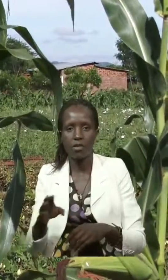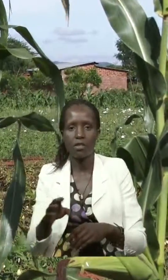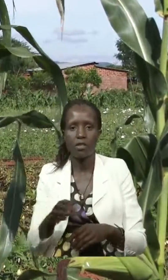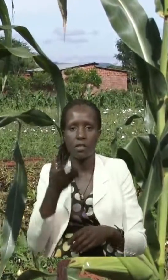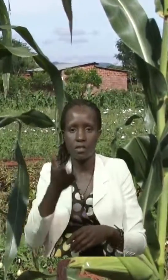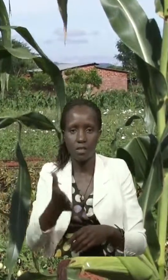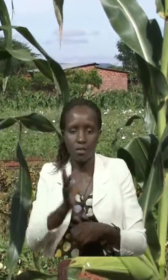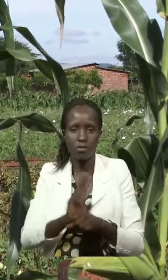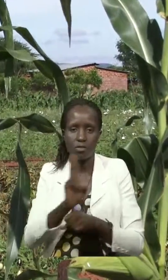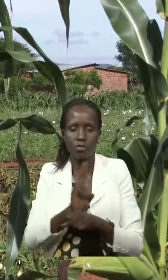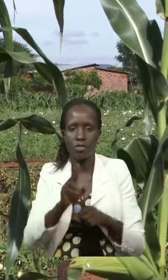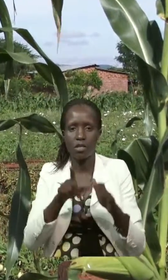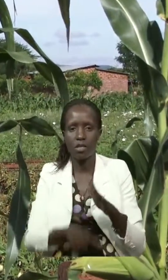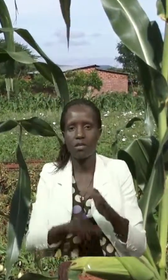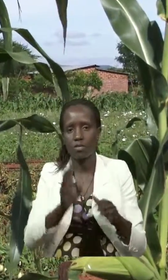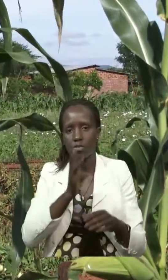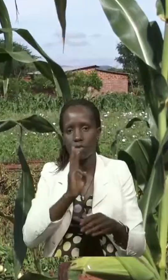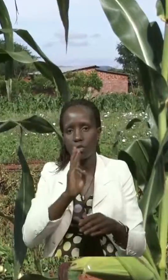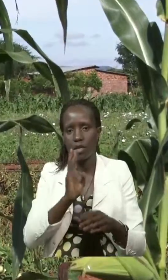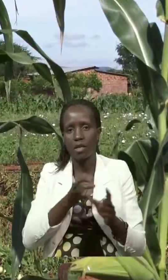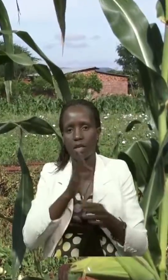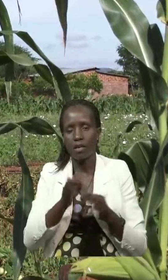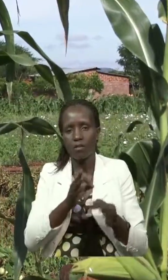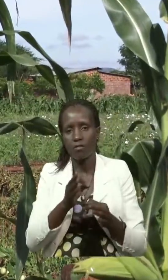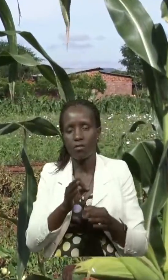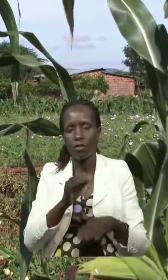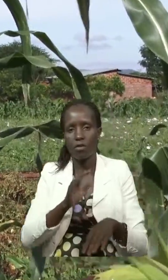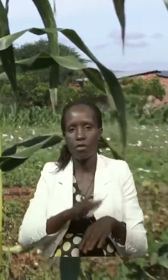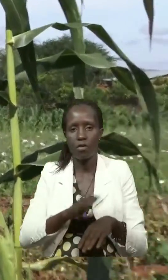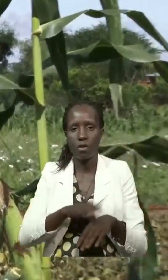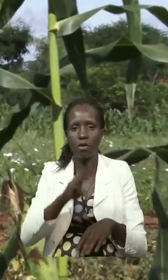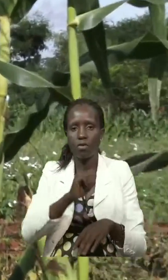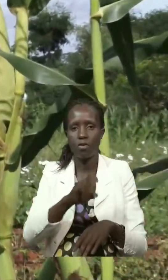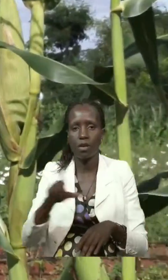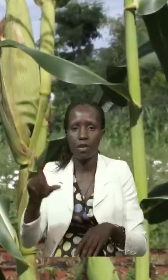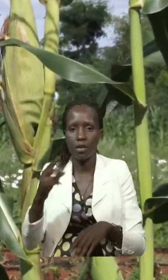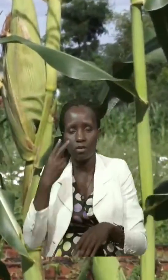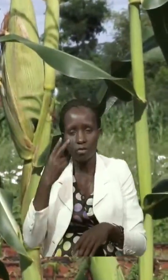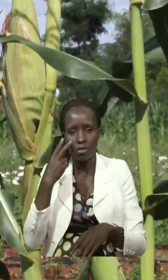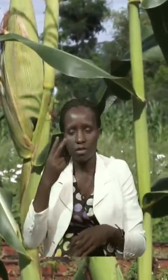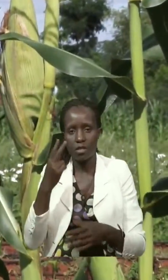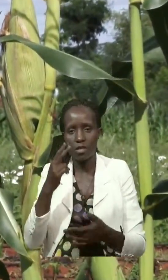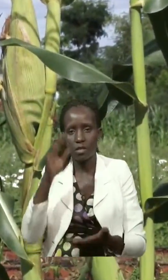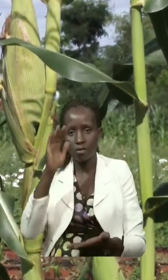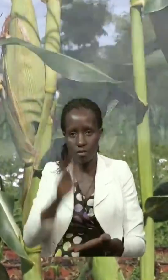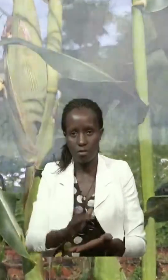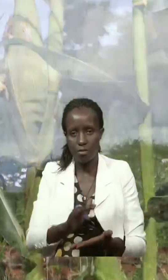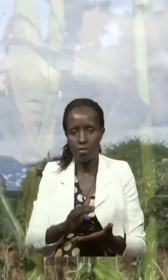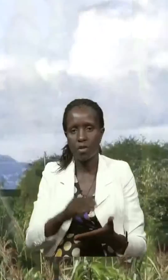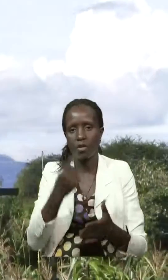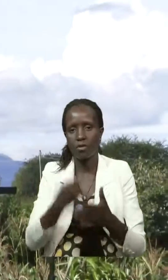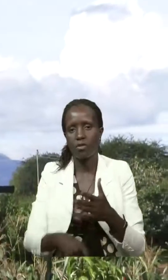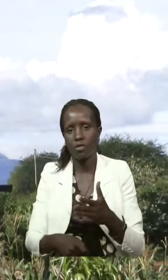will use less water to irrigate. If you are on a well, you will notice a drastic drop in your pumping